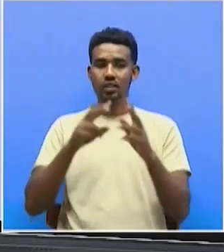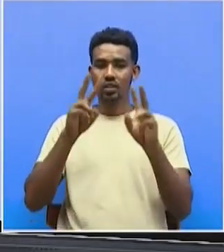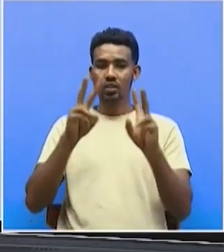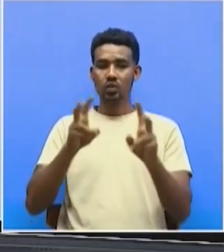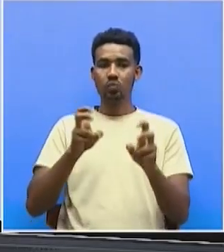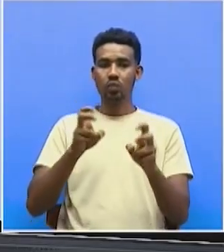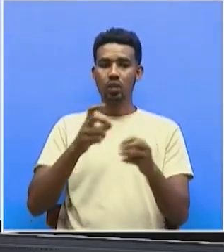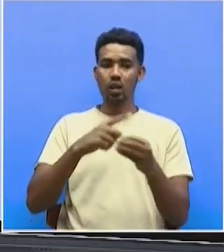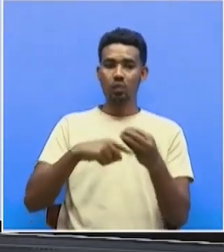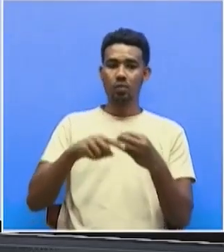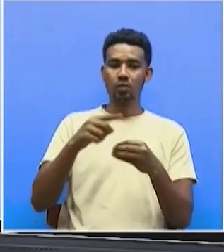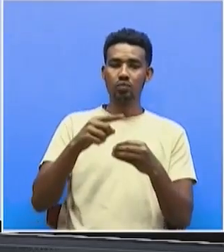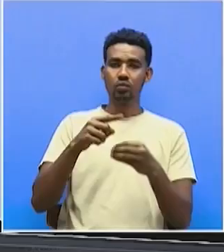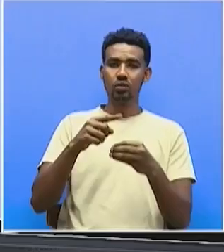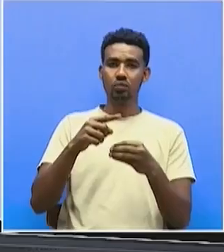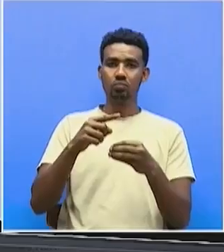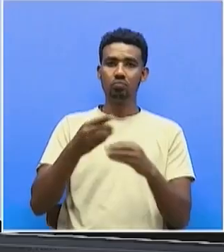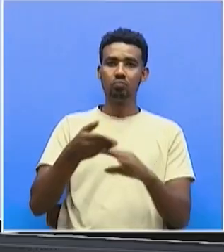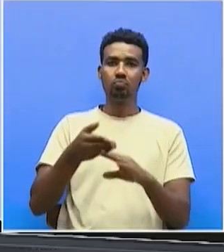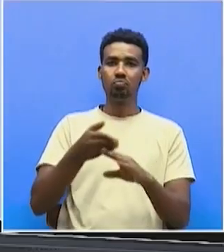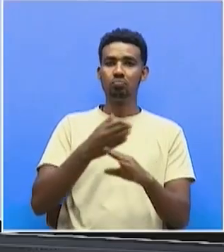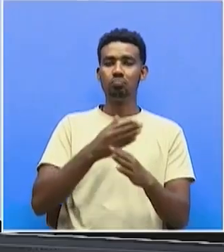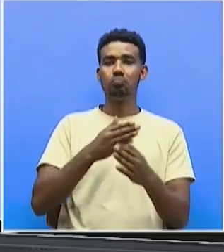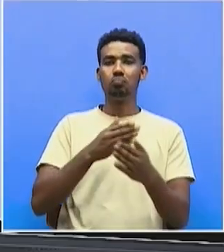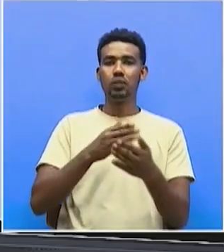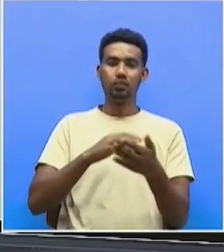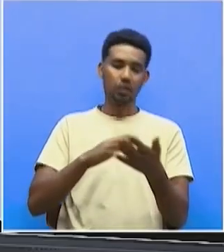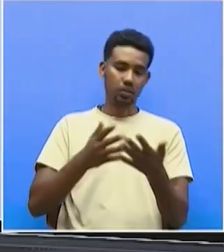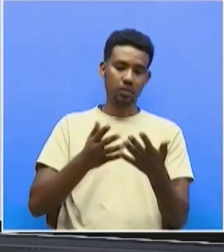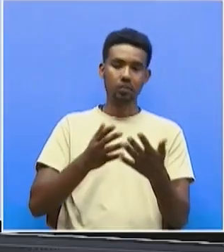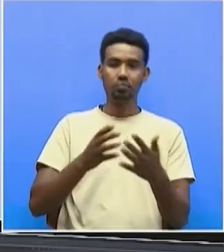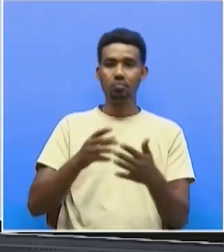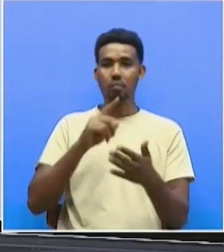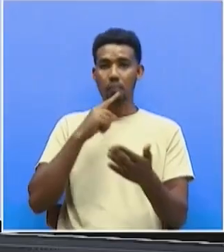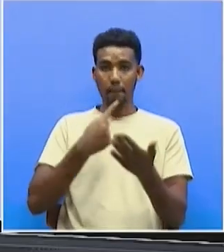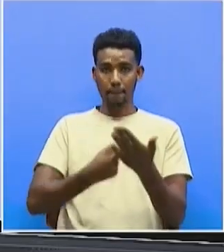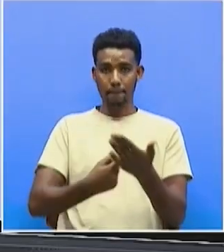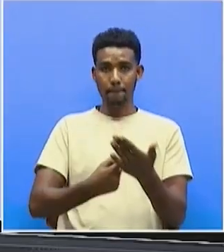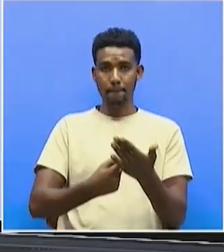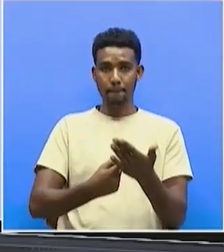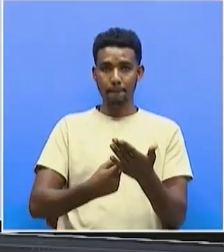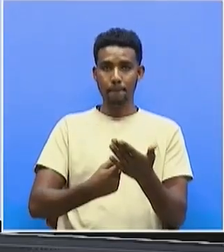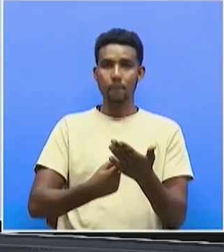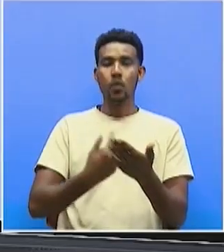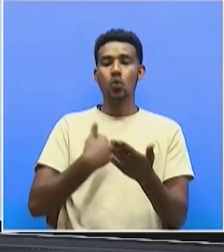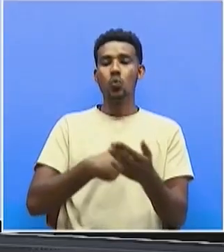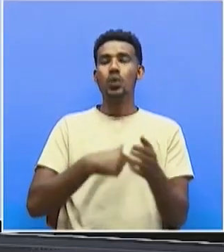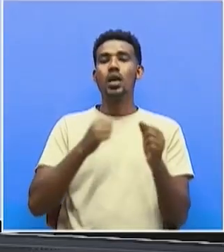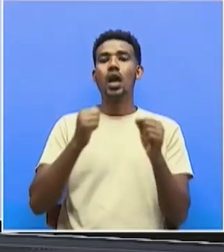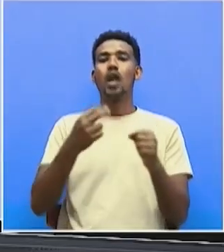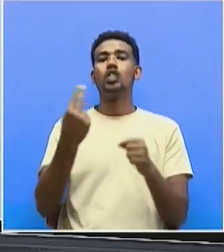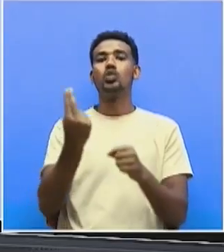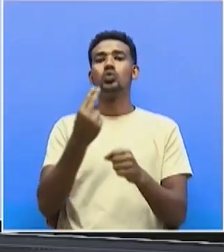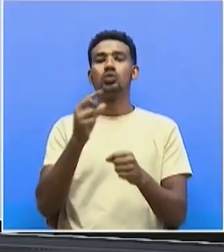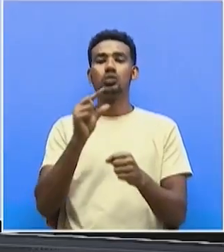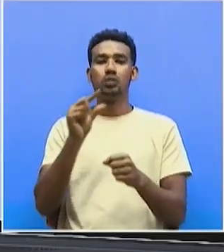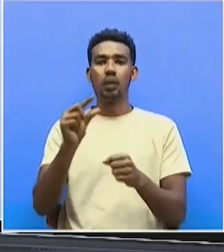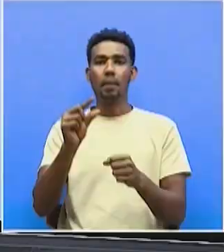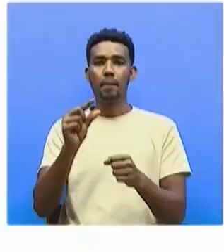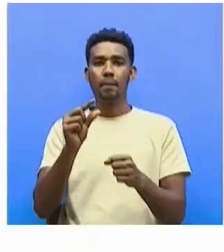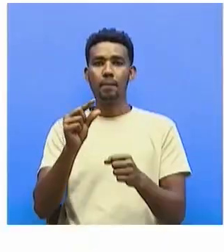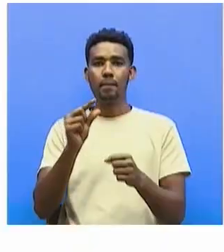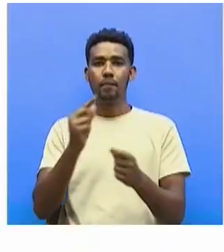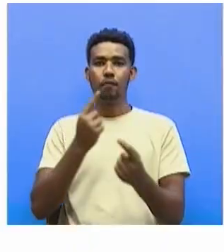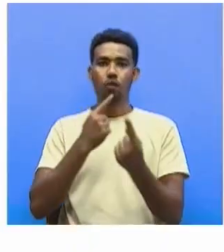about preference. Talks about what? Preference. So we can use some vocabularies with